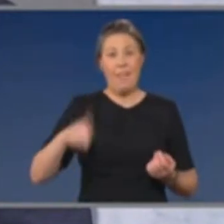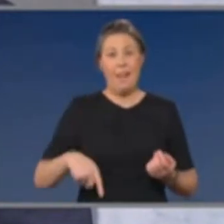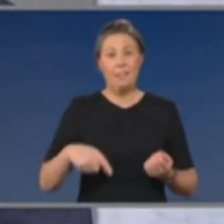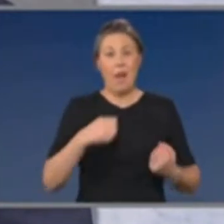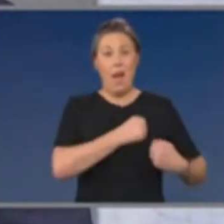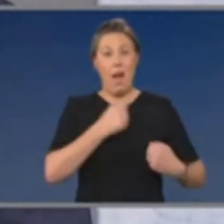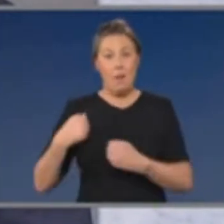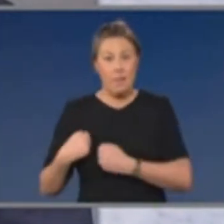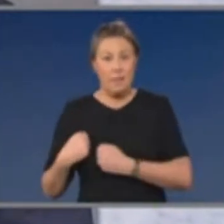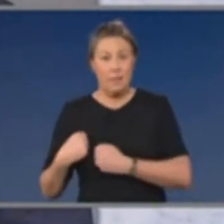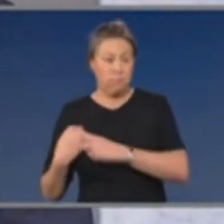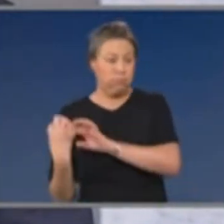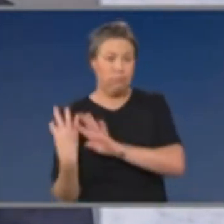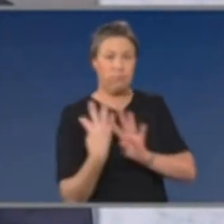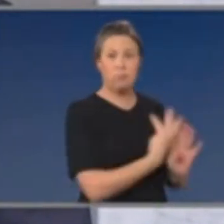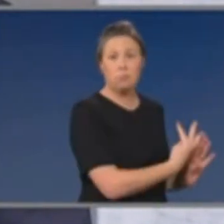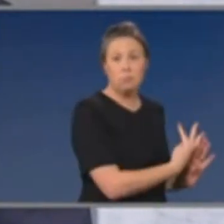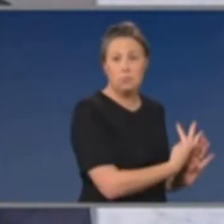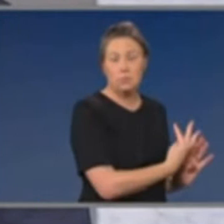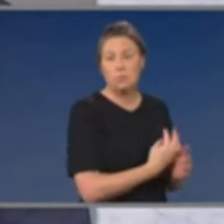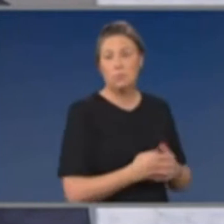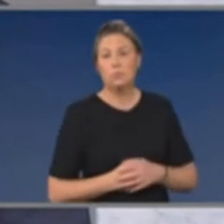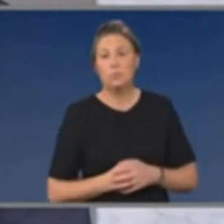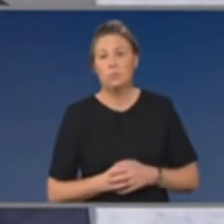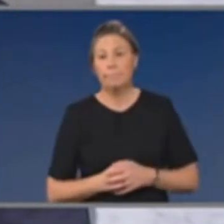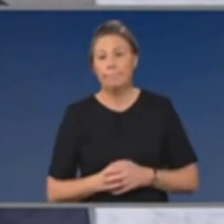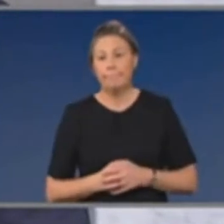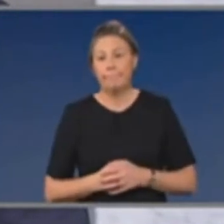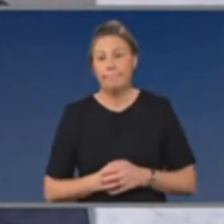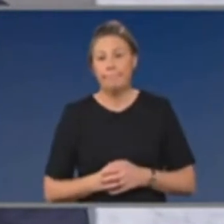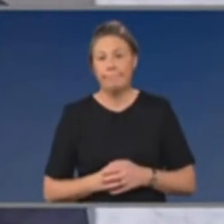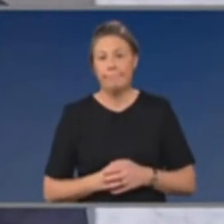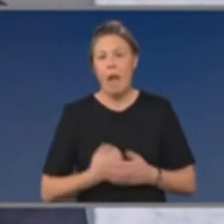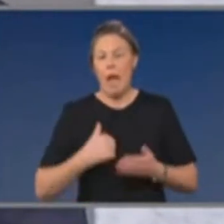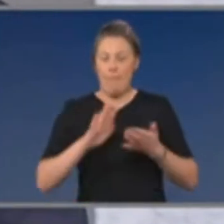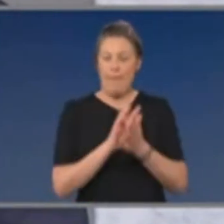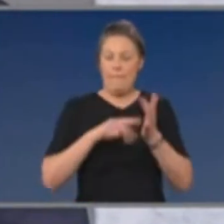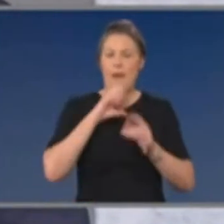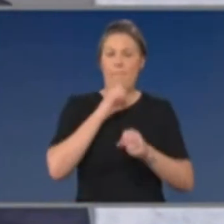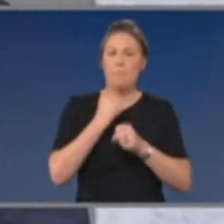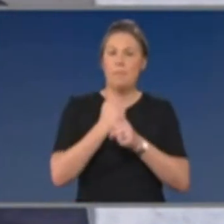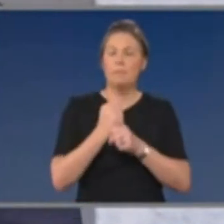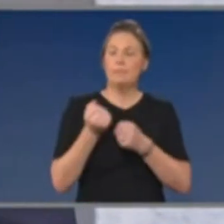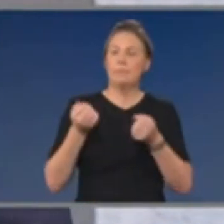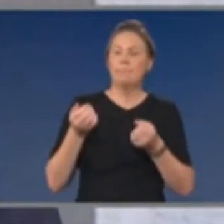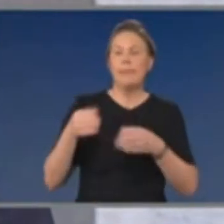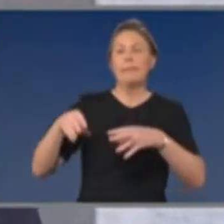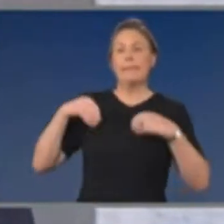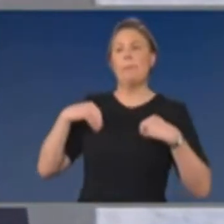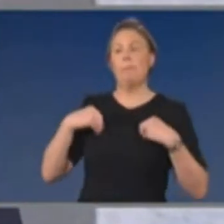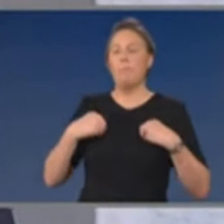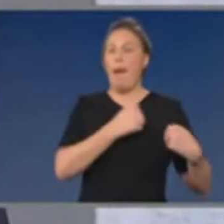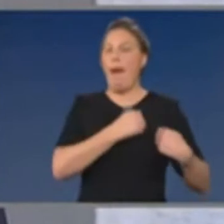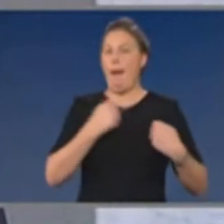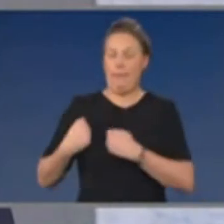we've been speaking to the Victorian Government about for some time, and we appreciate them accepting that, and that's now been put in place. A key part of